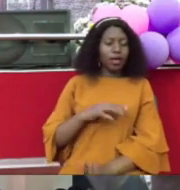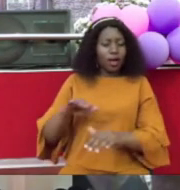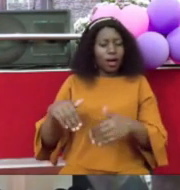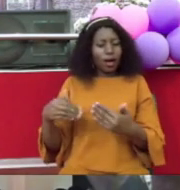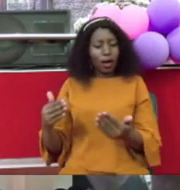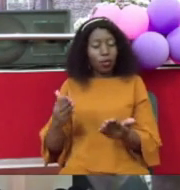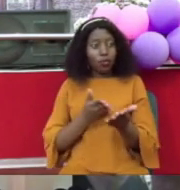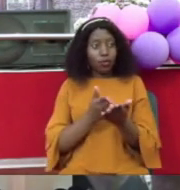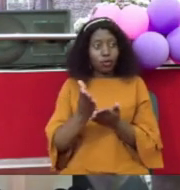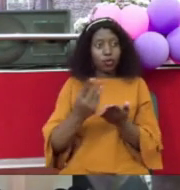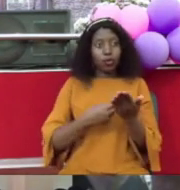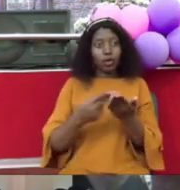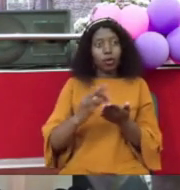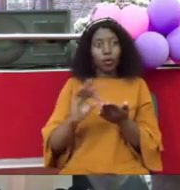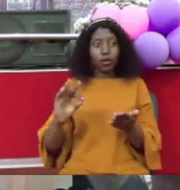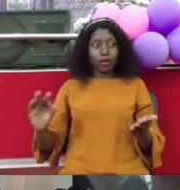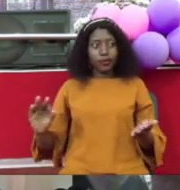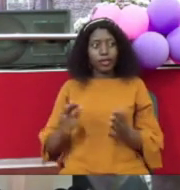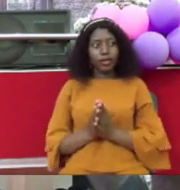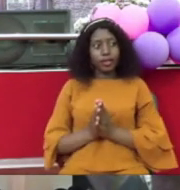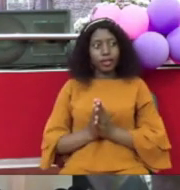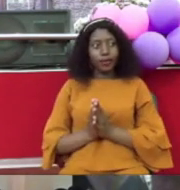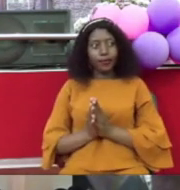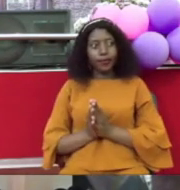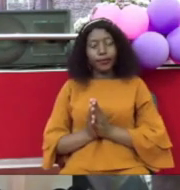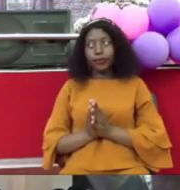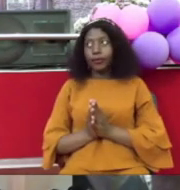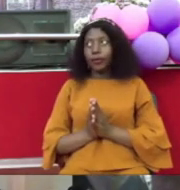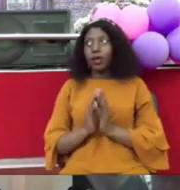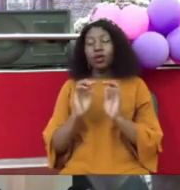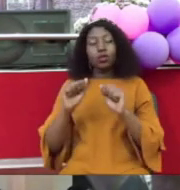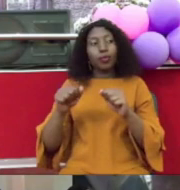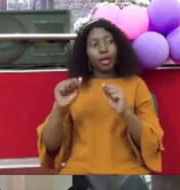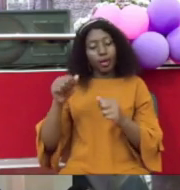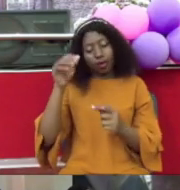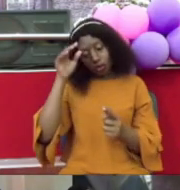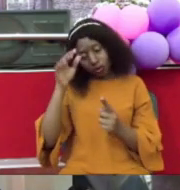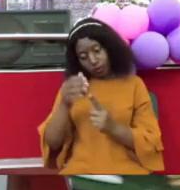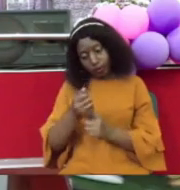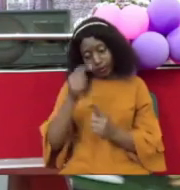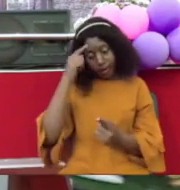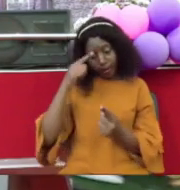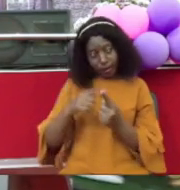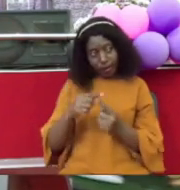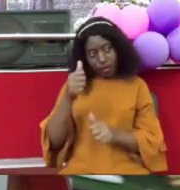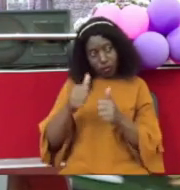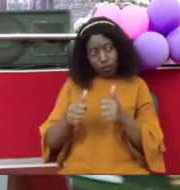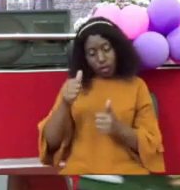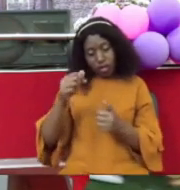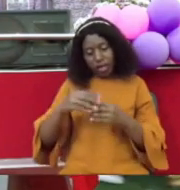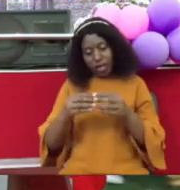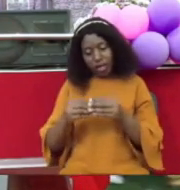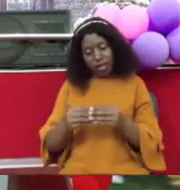Holy Spirit. Atatusaidia kwa Roho Mtakatifu. To be able to fulfill the purpose for which he created you and me. Ili